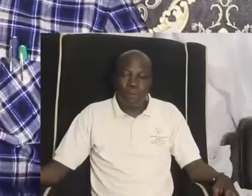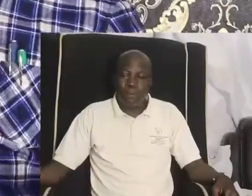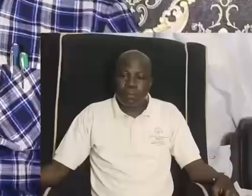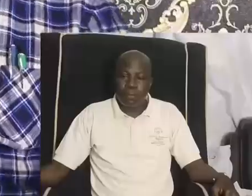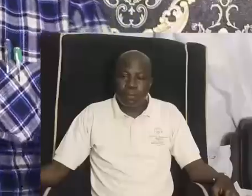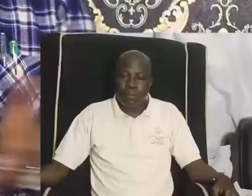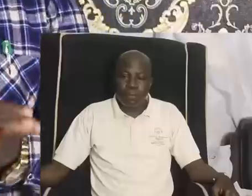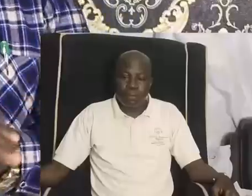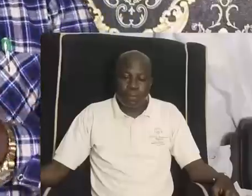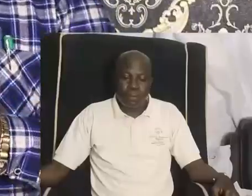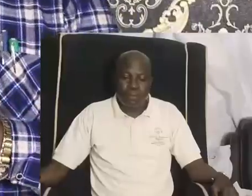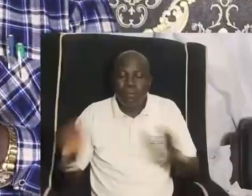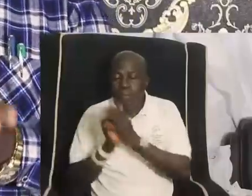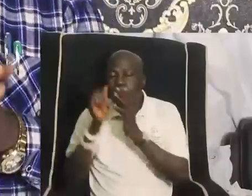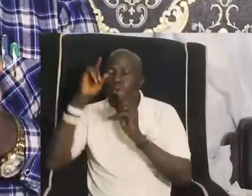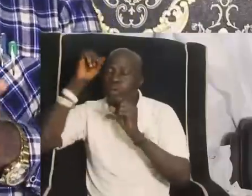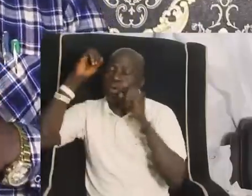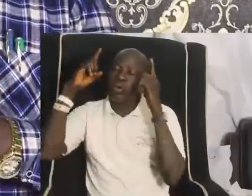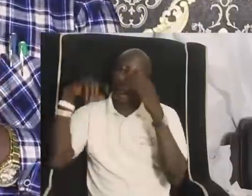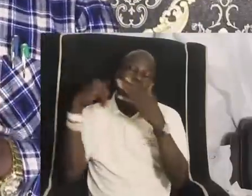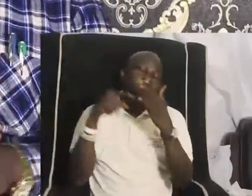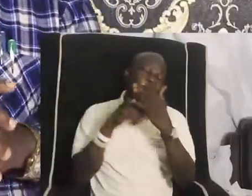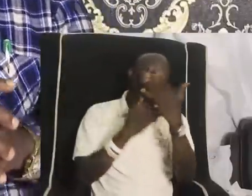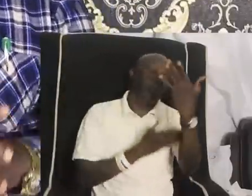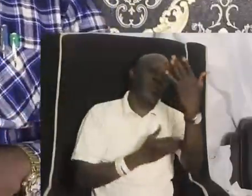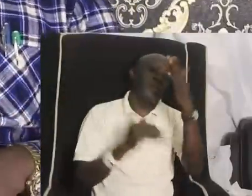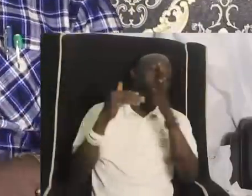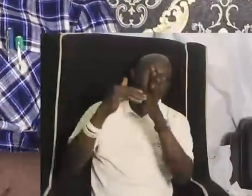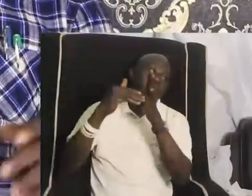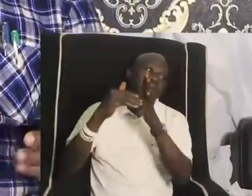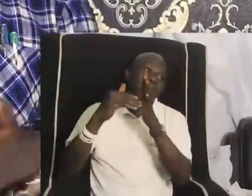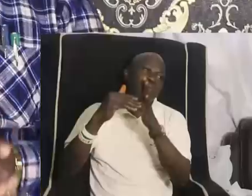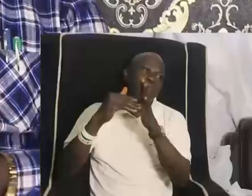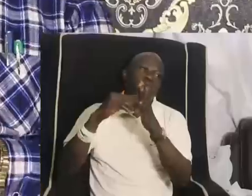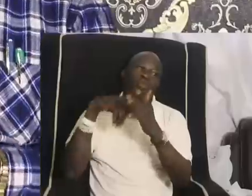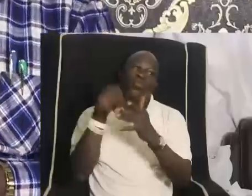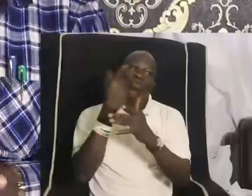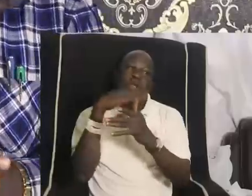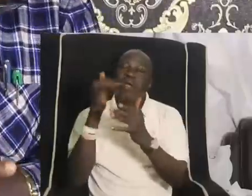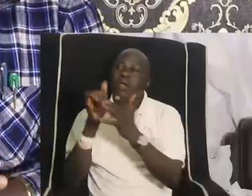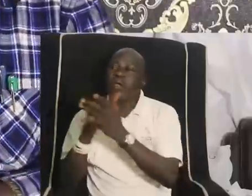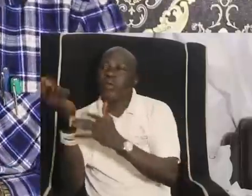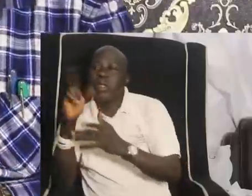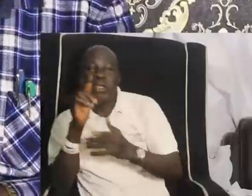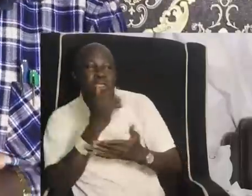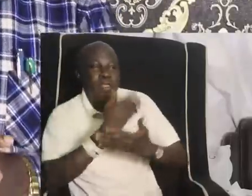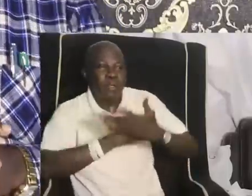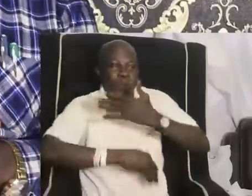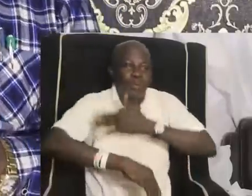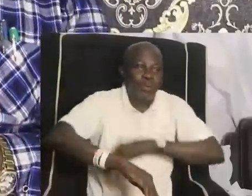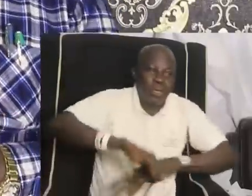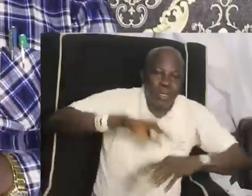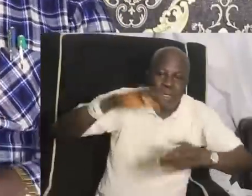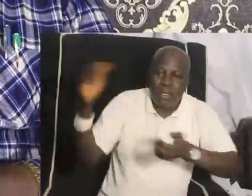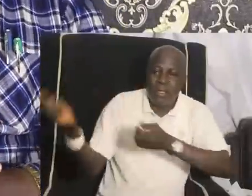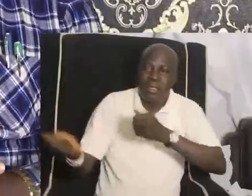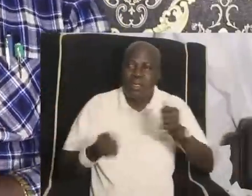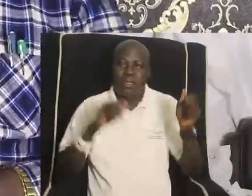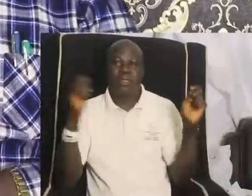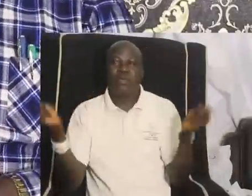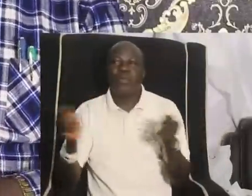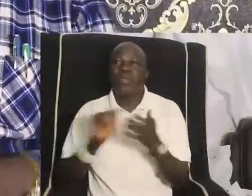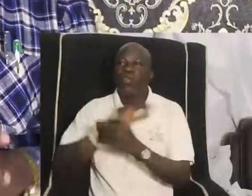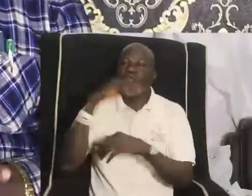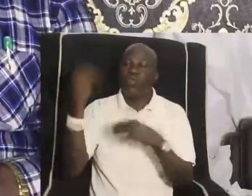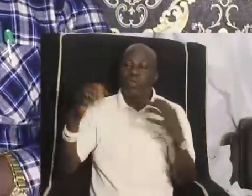Atunji lo ni o. We wake up again this morning. Enya alaje ibida. Where are the brother celebrants? Enya